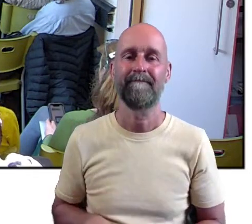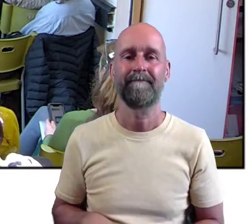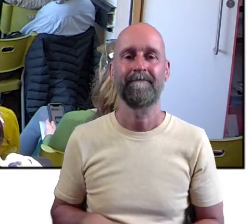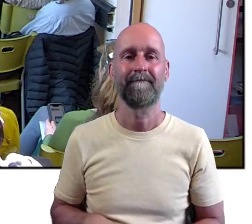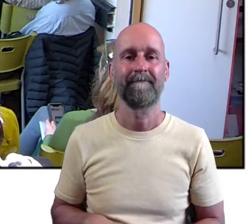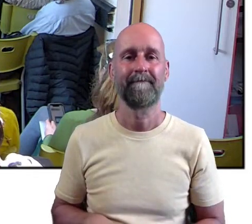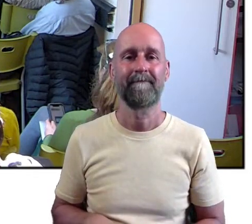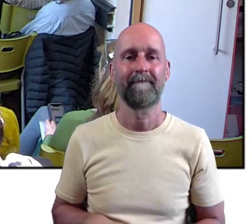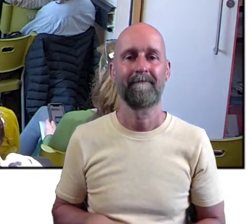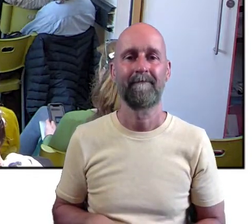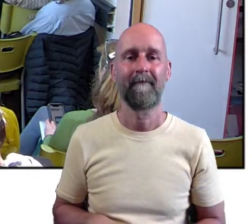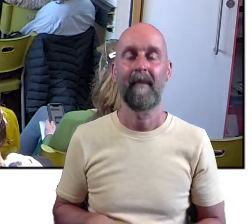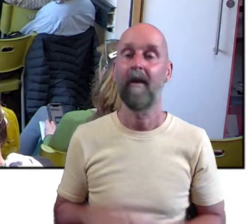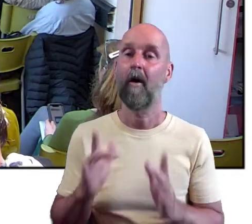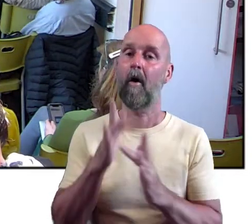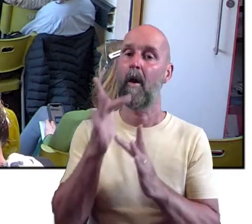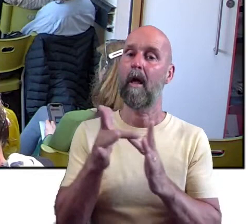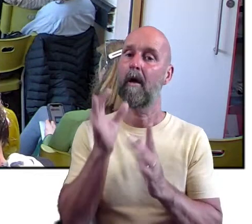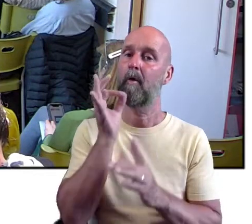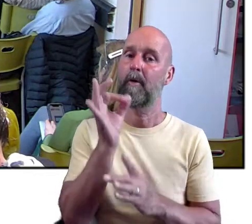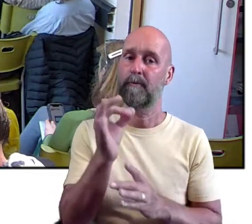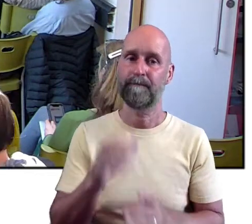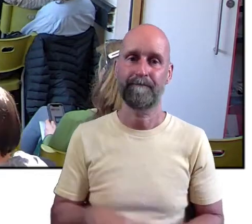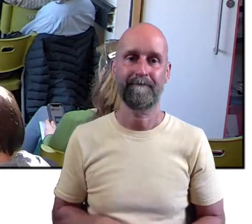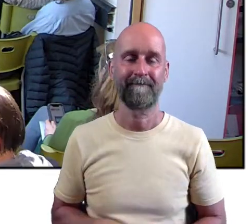from online.